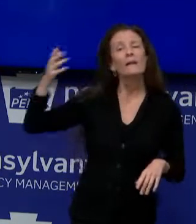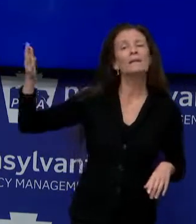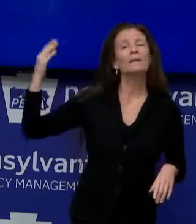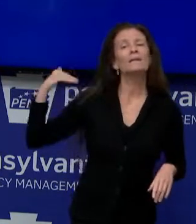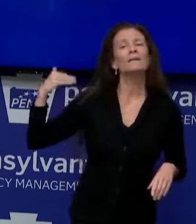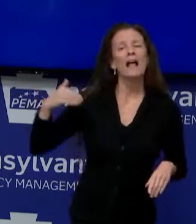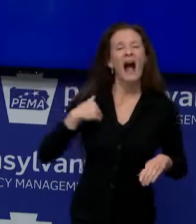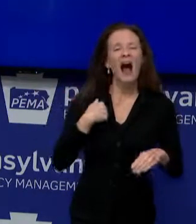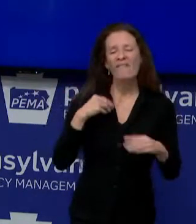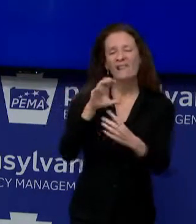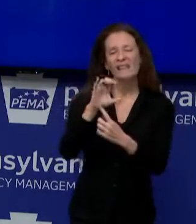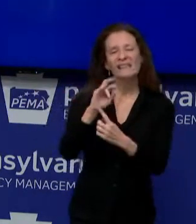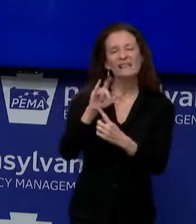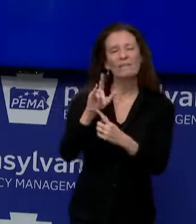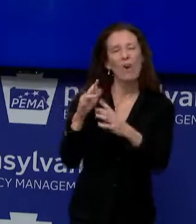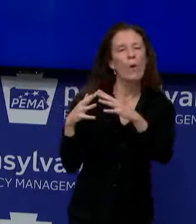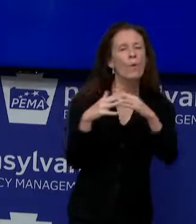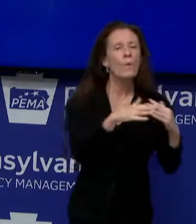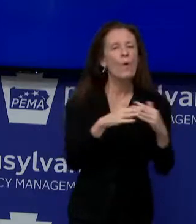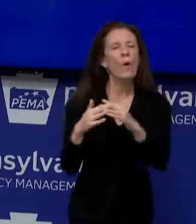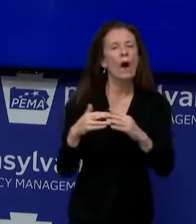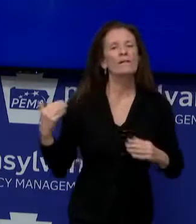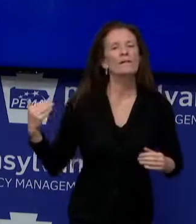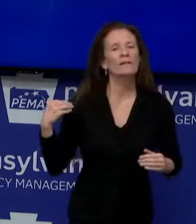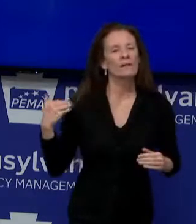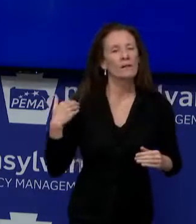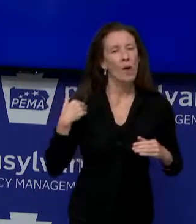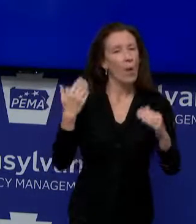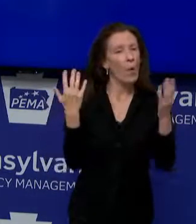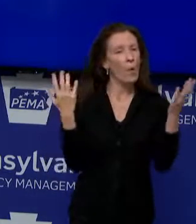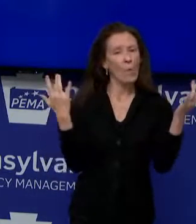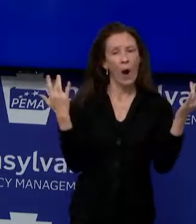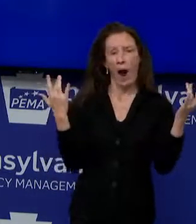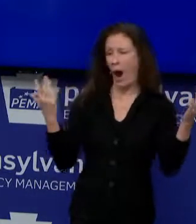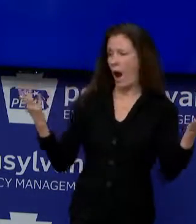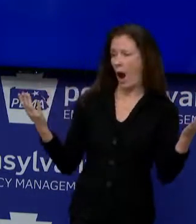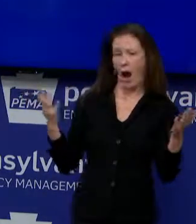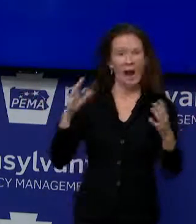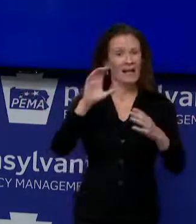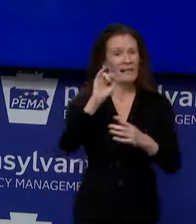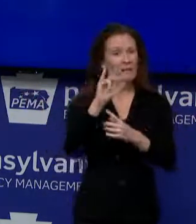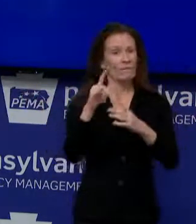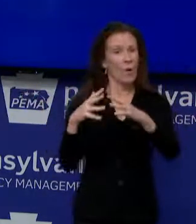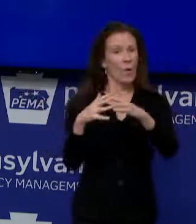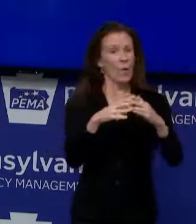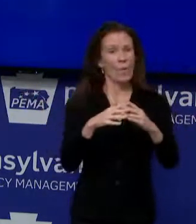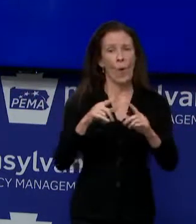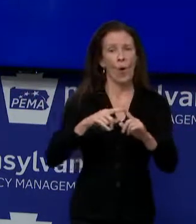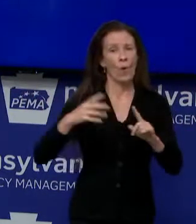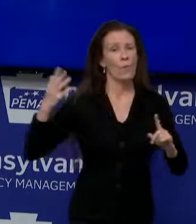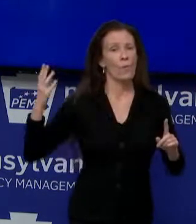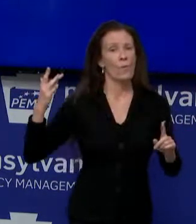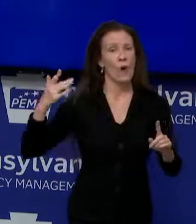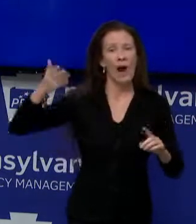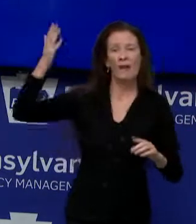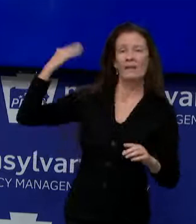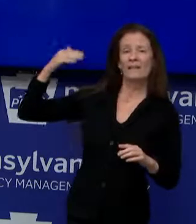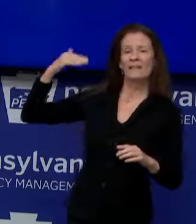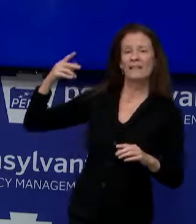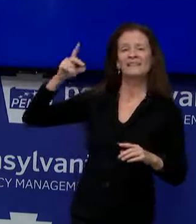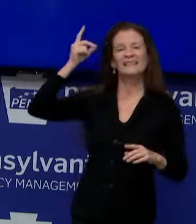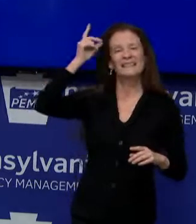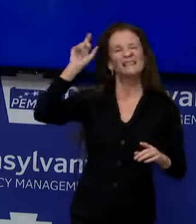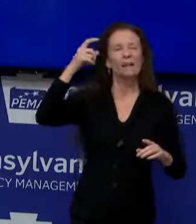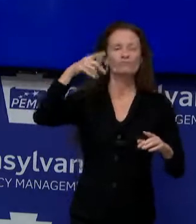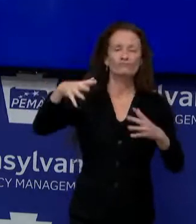died. He reminded us that the democratic principles for which they died were absolutely central to the